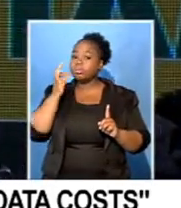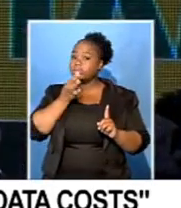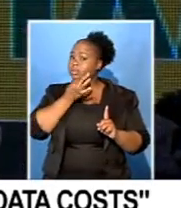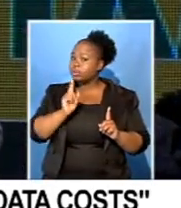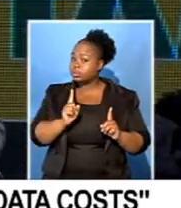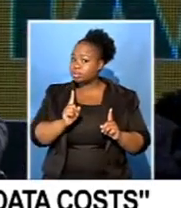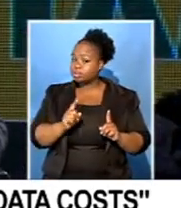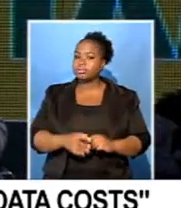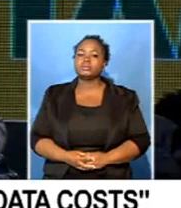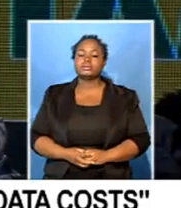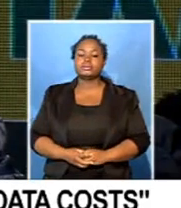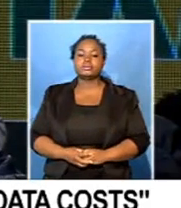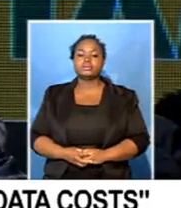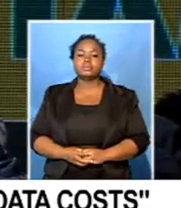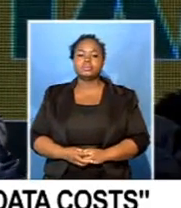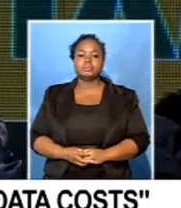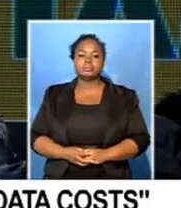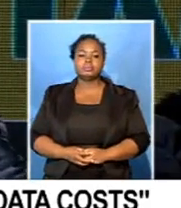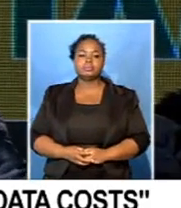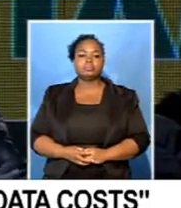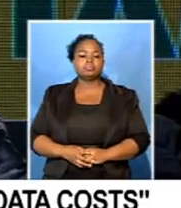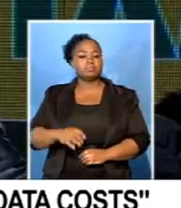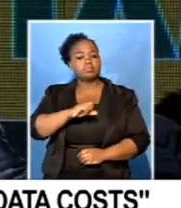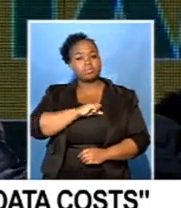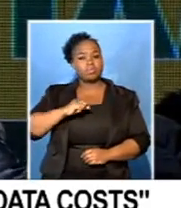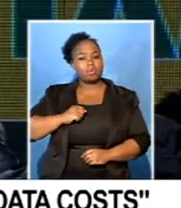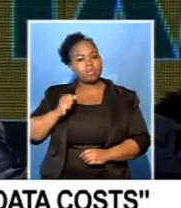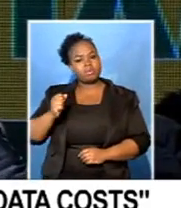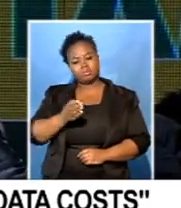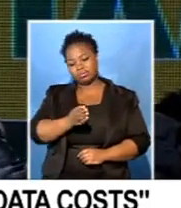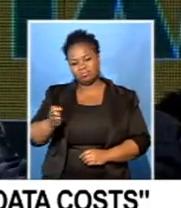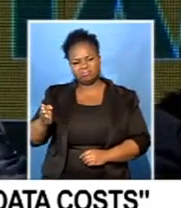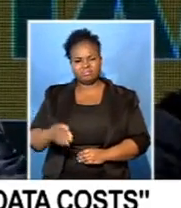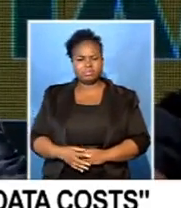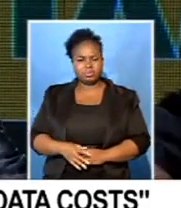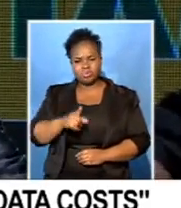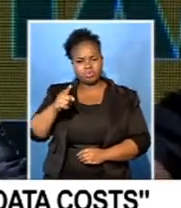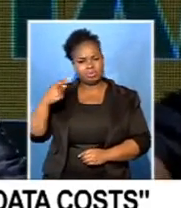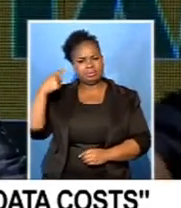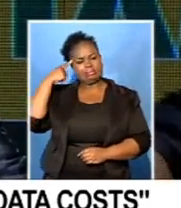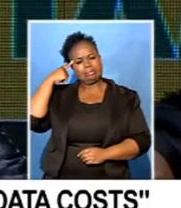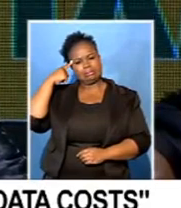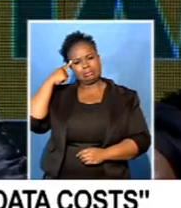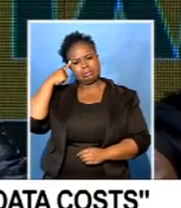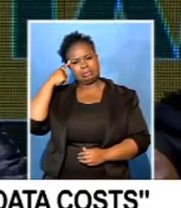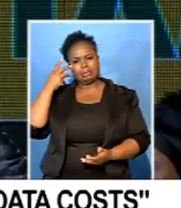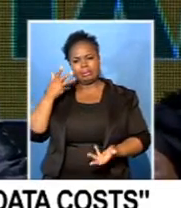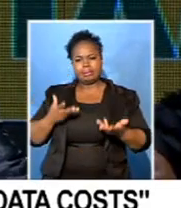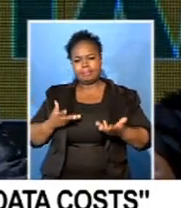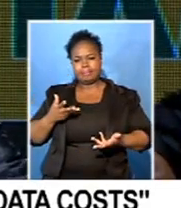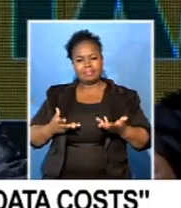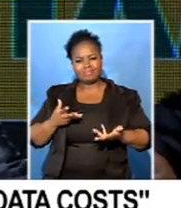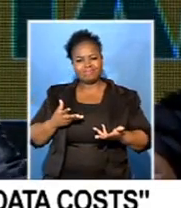"Comrades, you might think it is very difficult to wage a